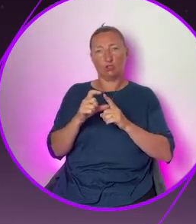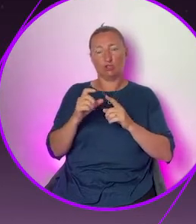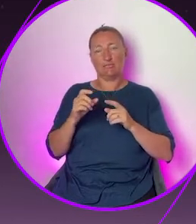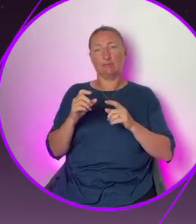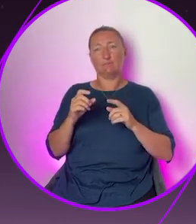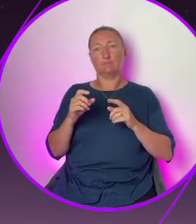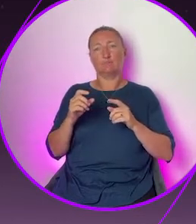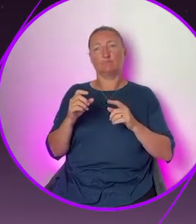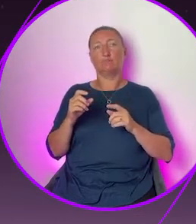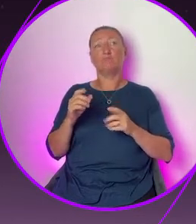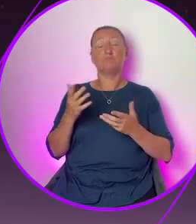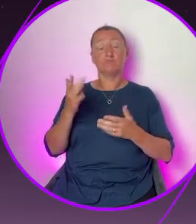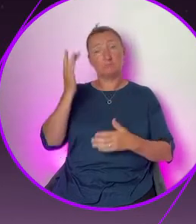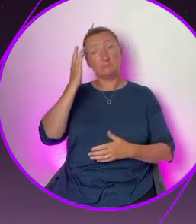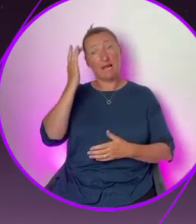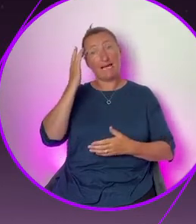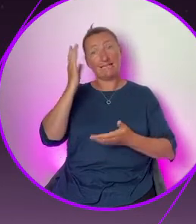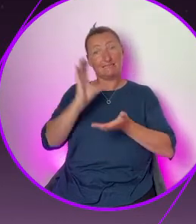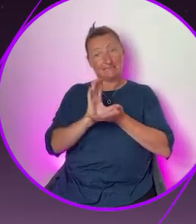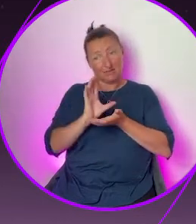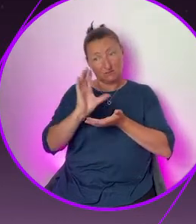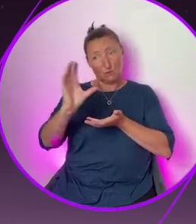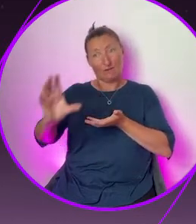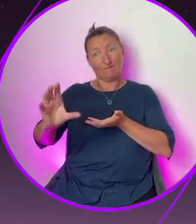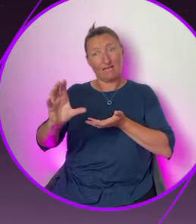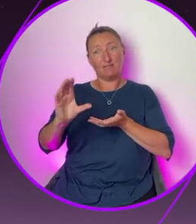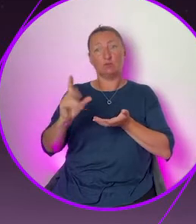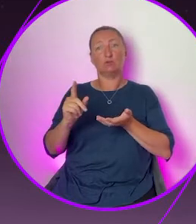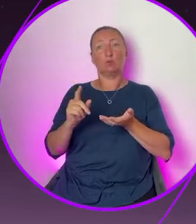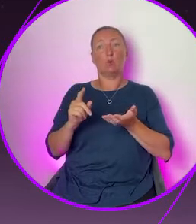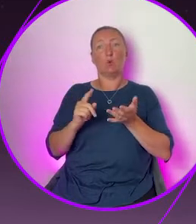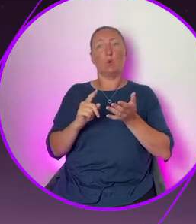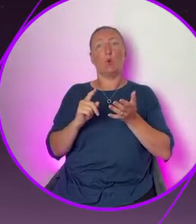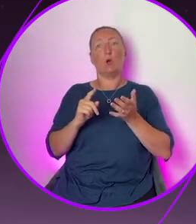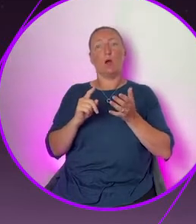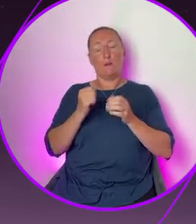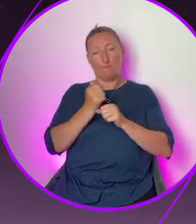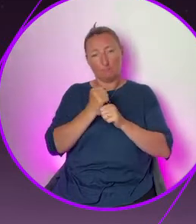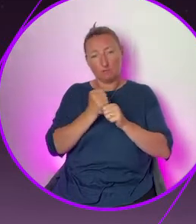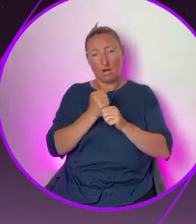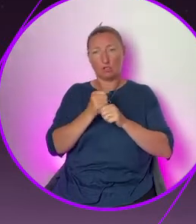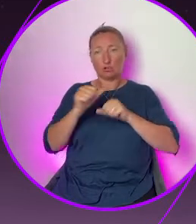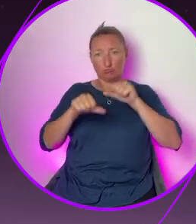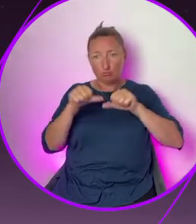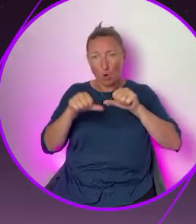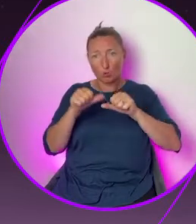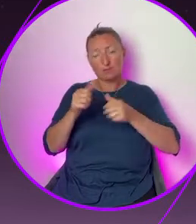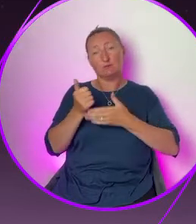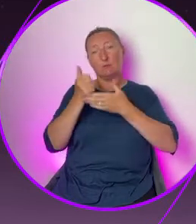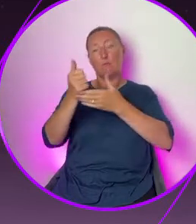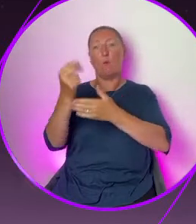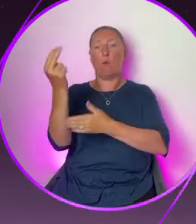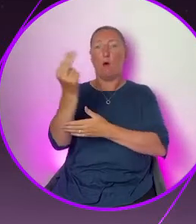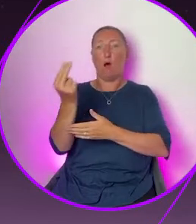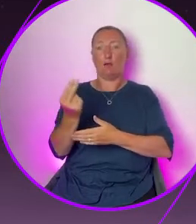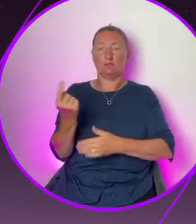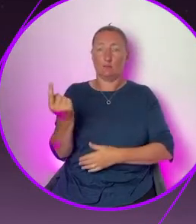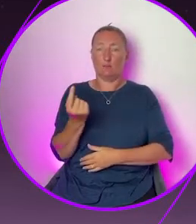to invest into R&D and into production processes in order to be able to support artists